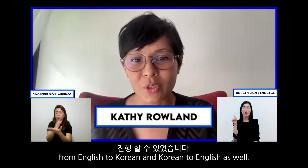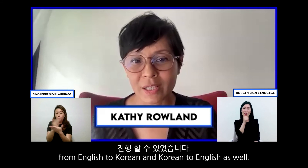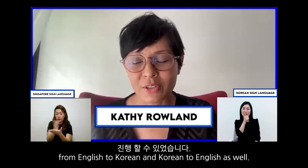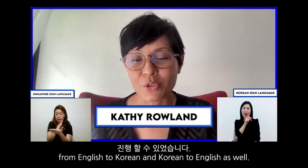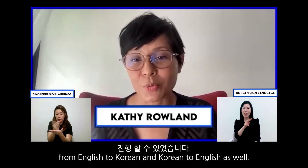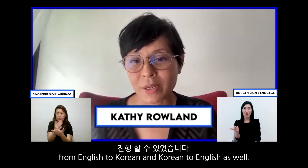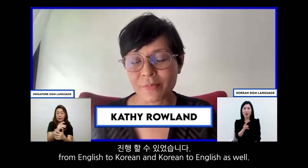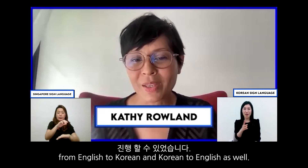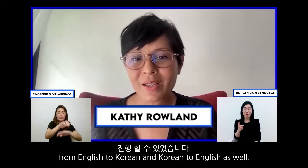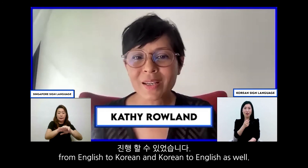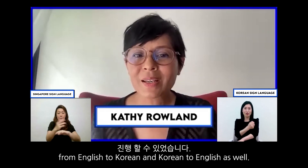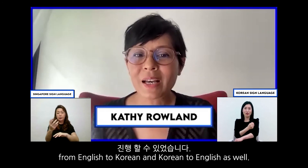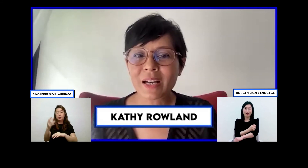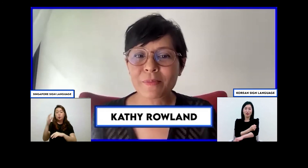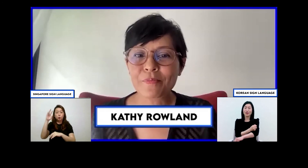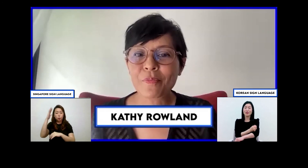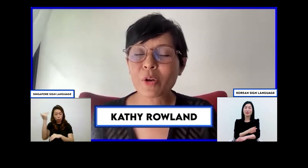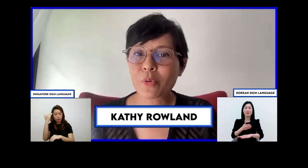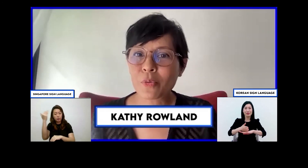and Korean to English as well.